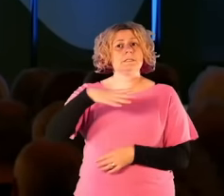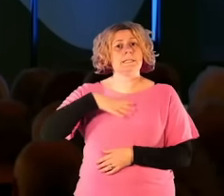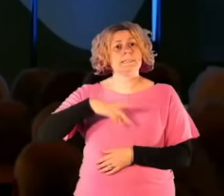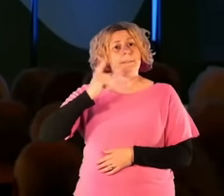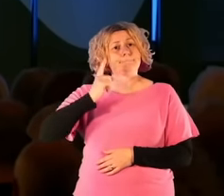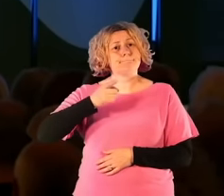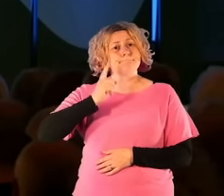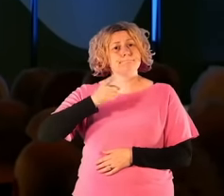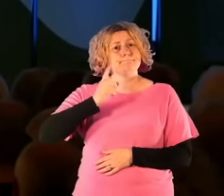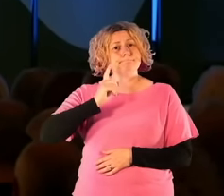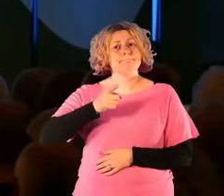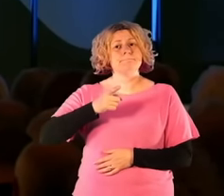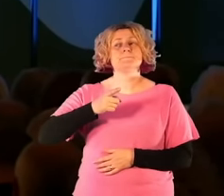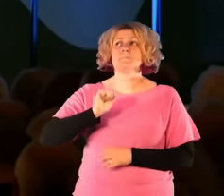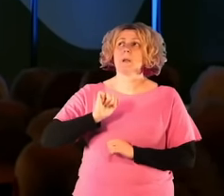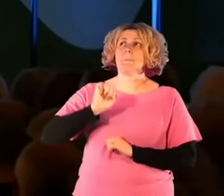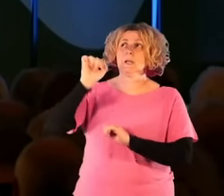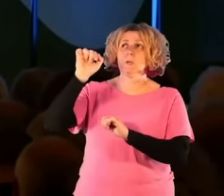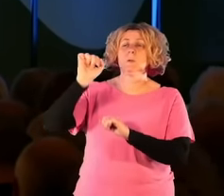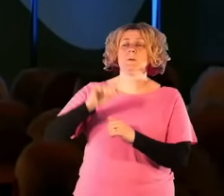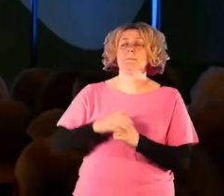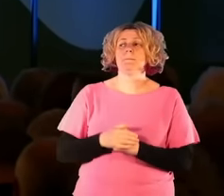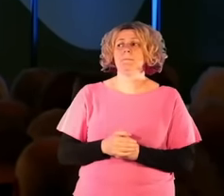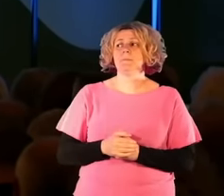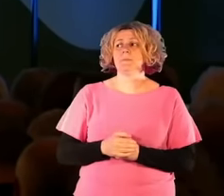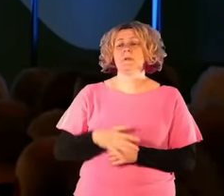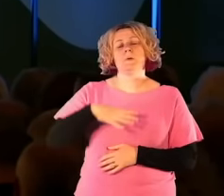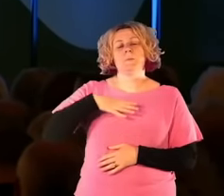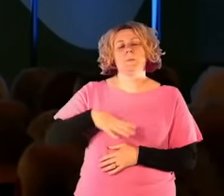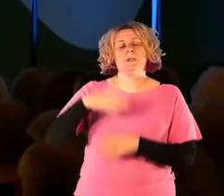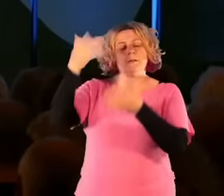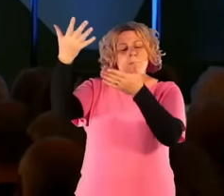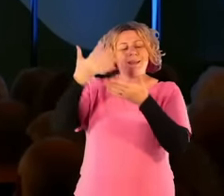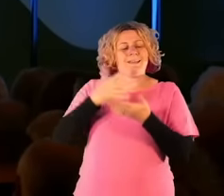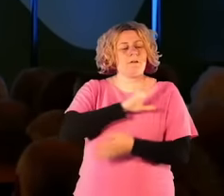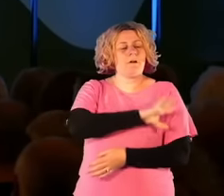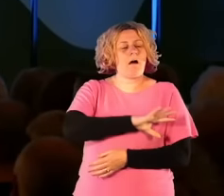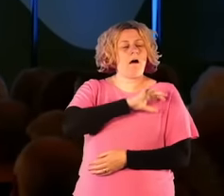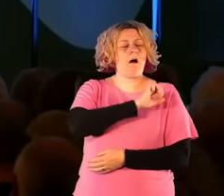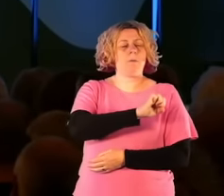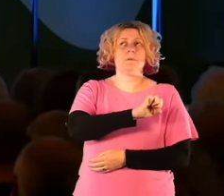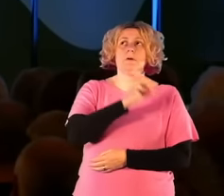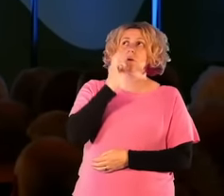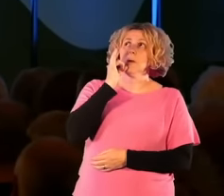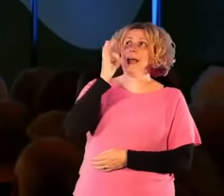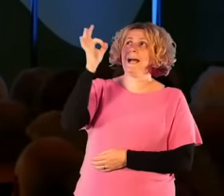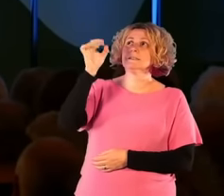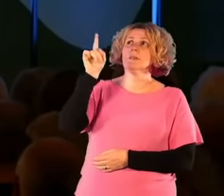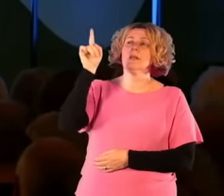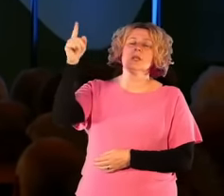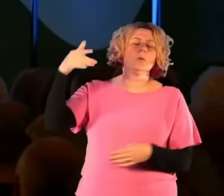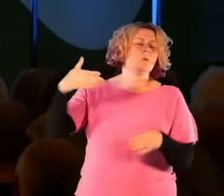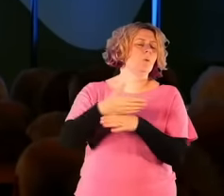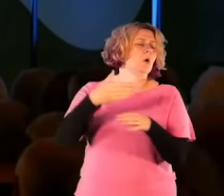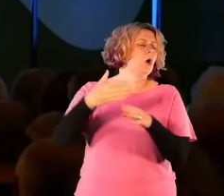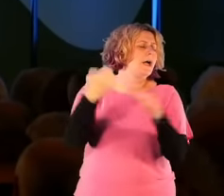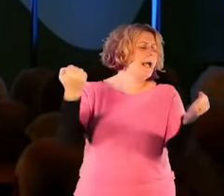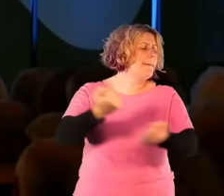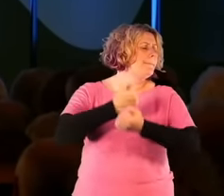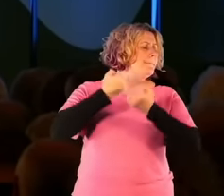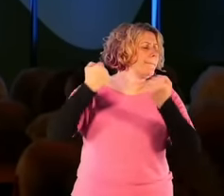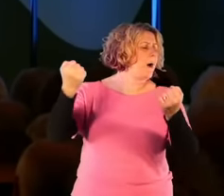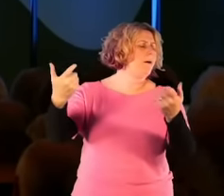we need to have hope. And so we ask that you would be amongst us in power tonight through your word, by your